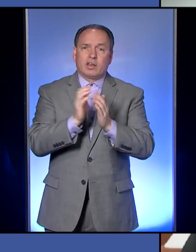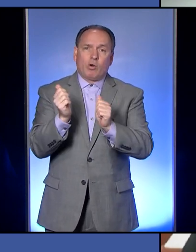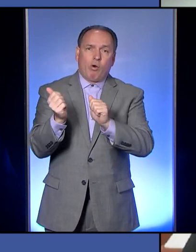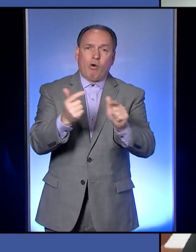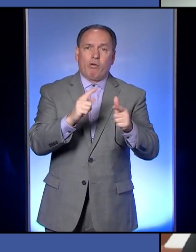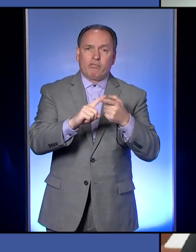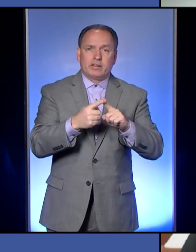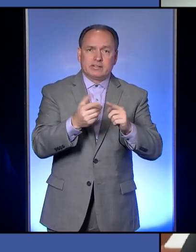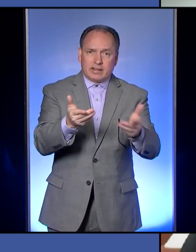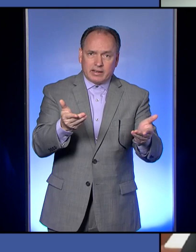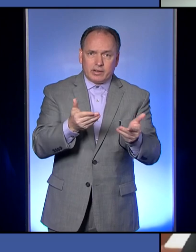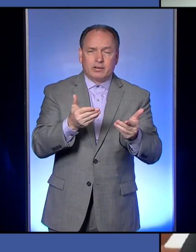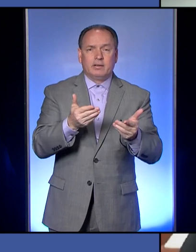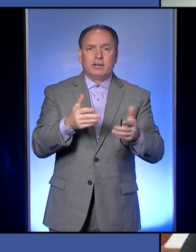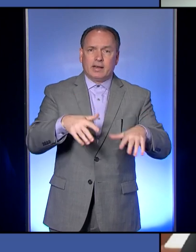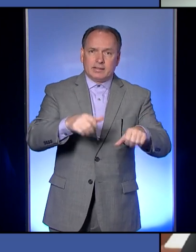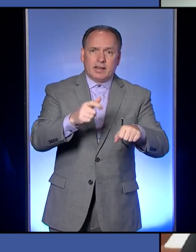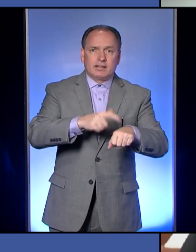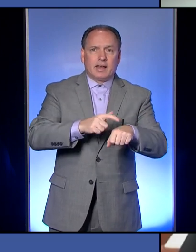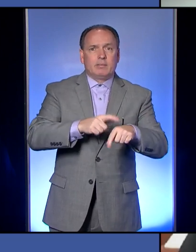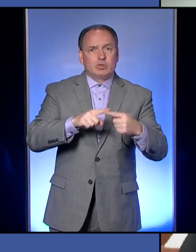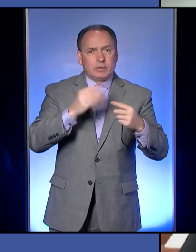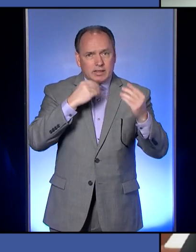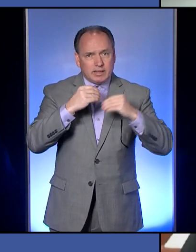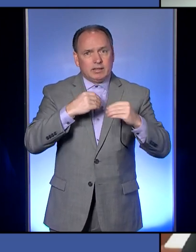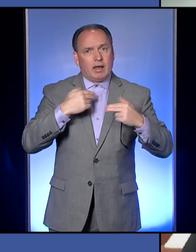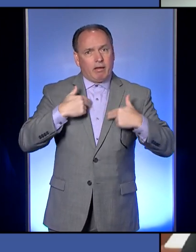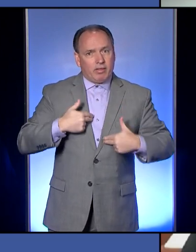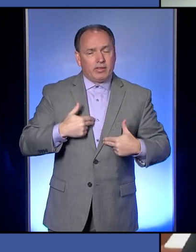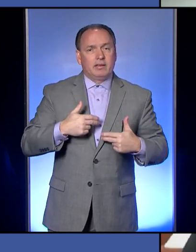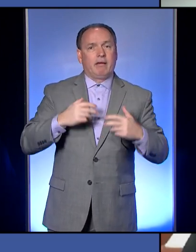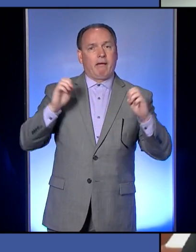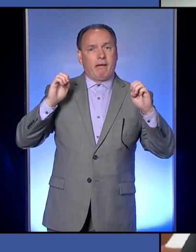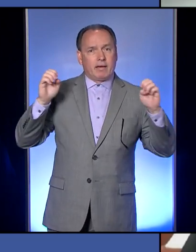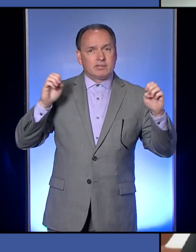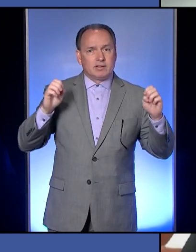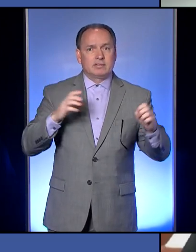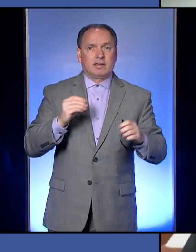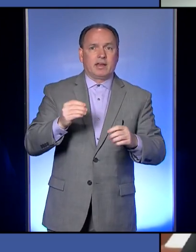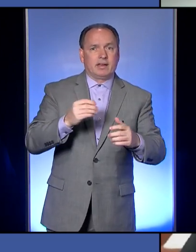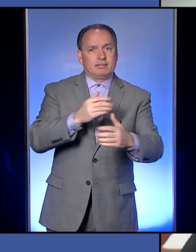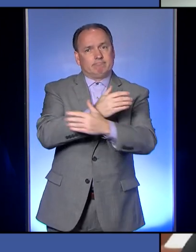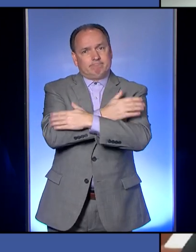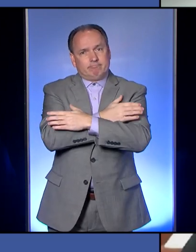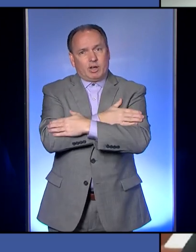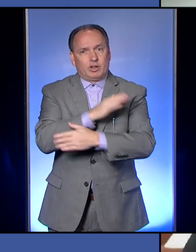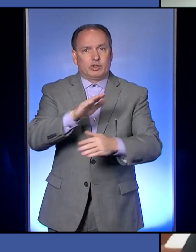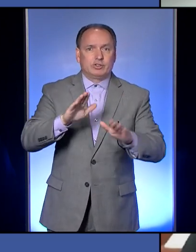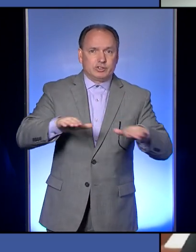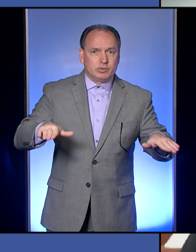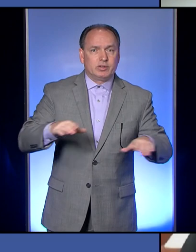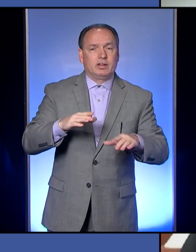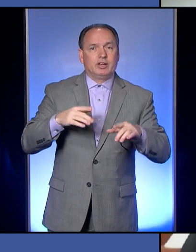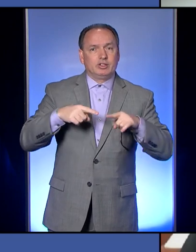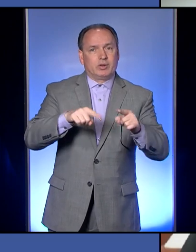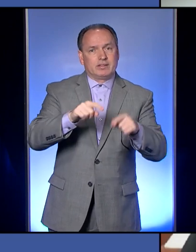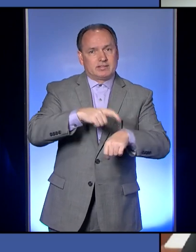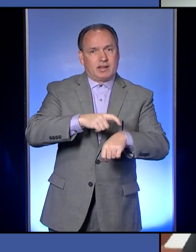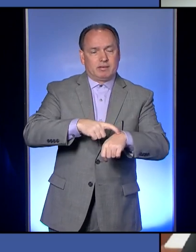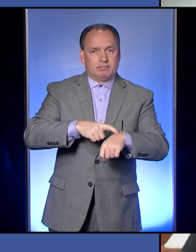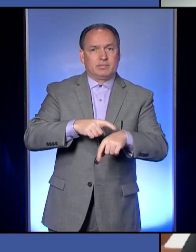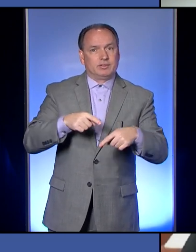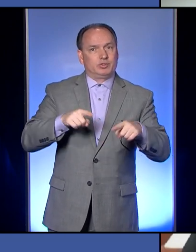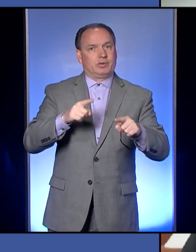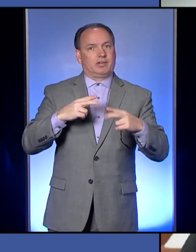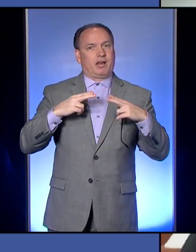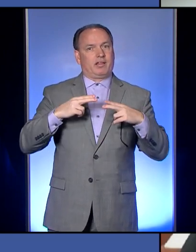take time to eat normally, to exercise, and to hug their kids as we walk through this together, especially in this holiday